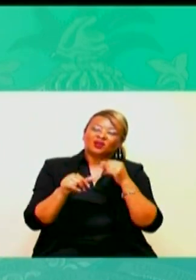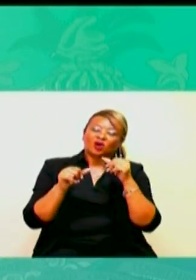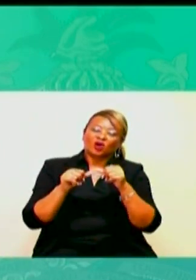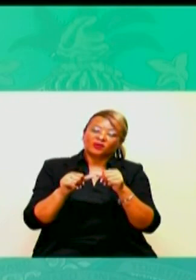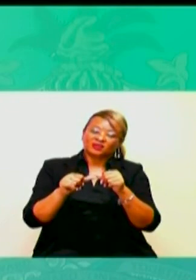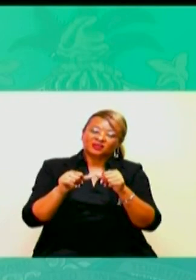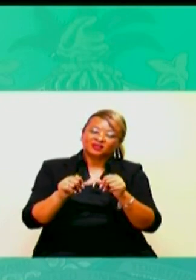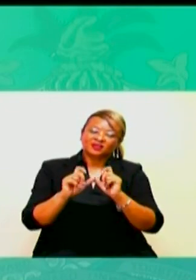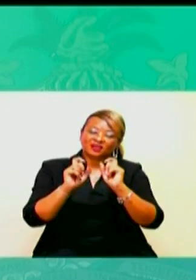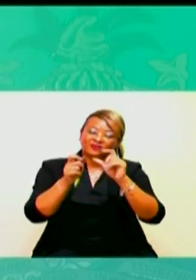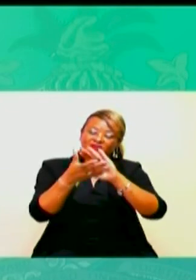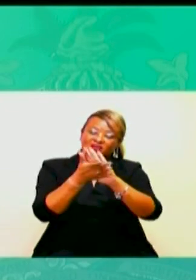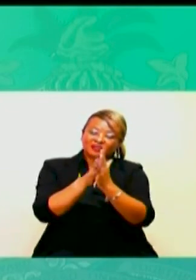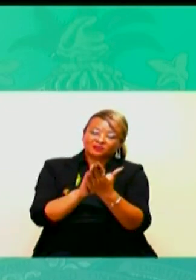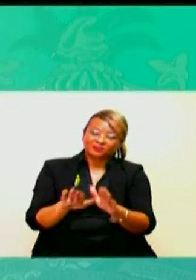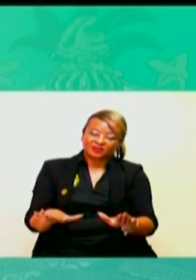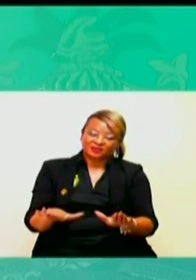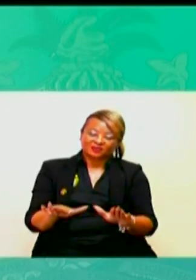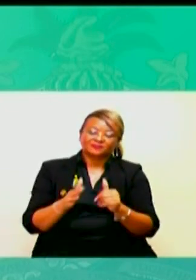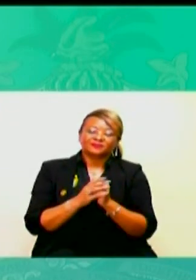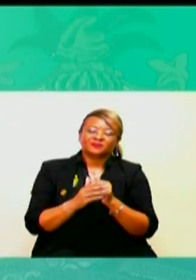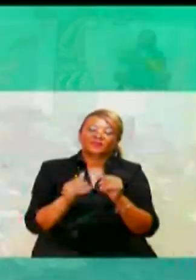us his peace. Carmichael supports this.